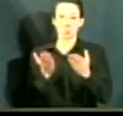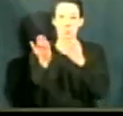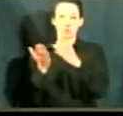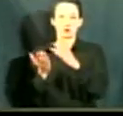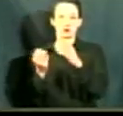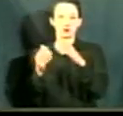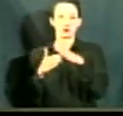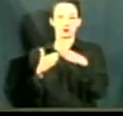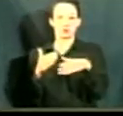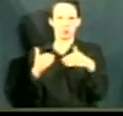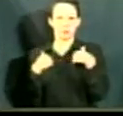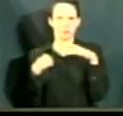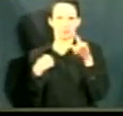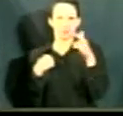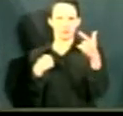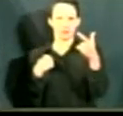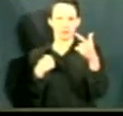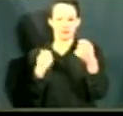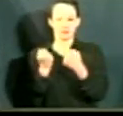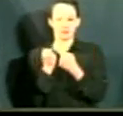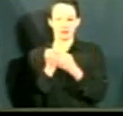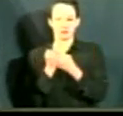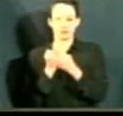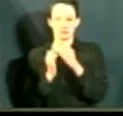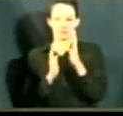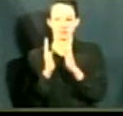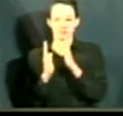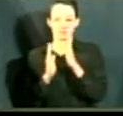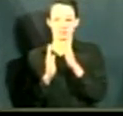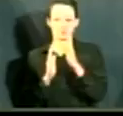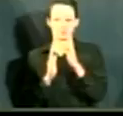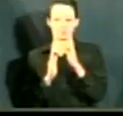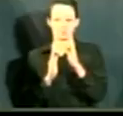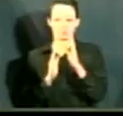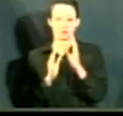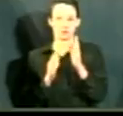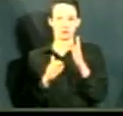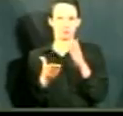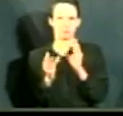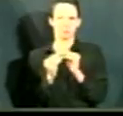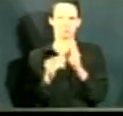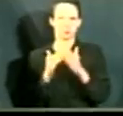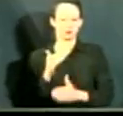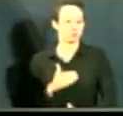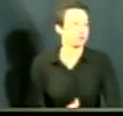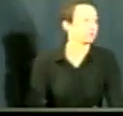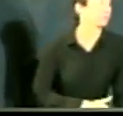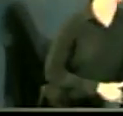second? Second. All in favor? Aye. Aye. Meeting is adjourned.